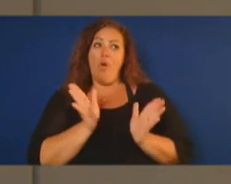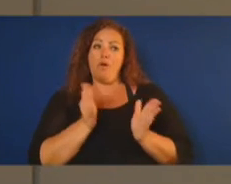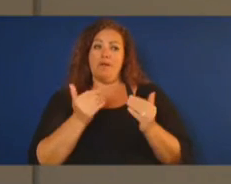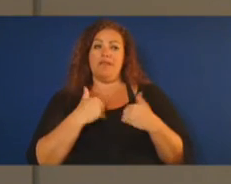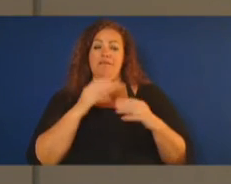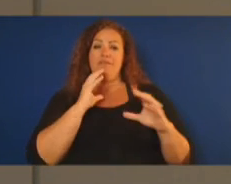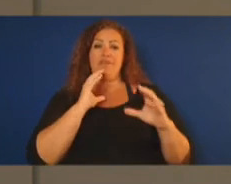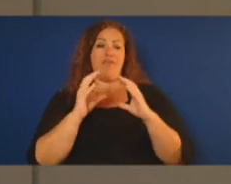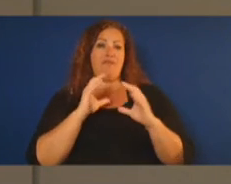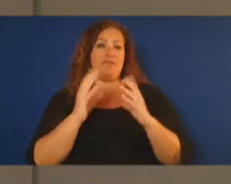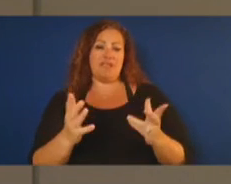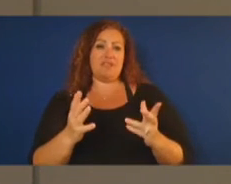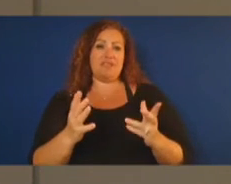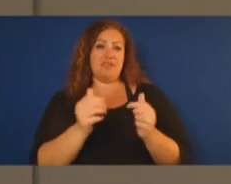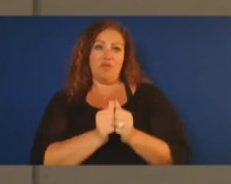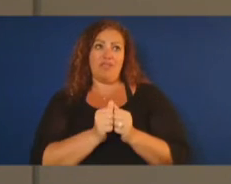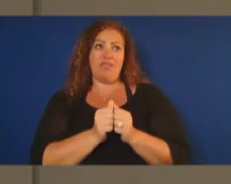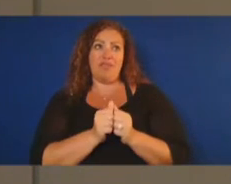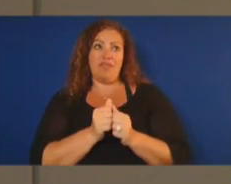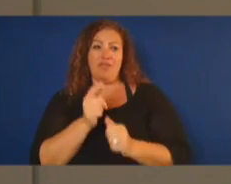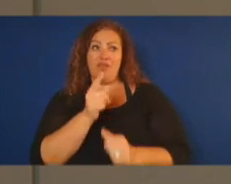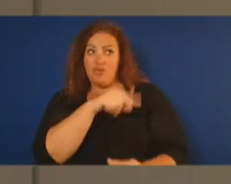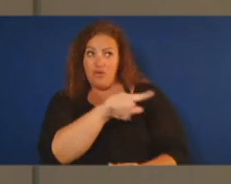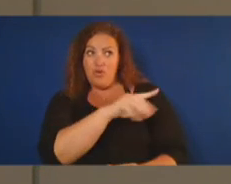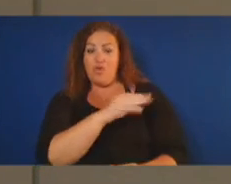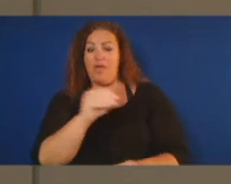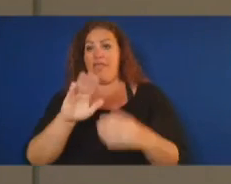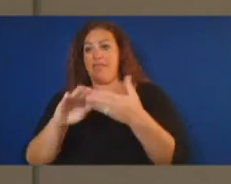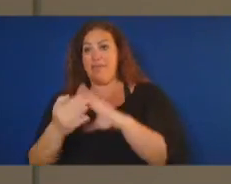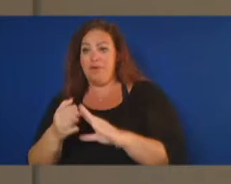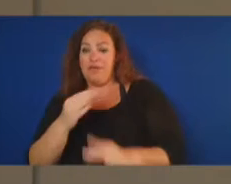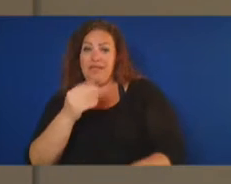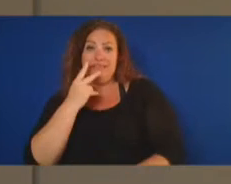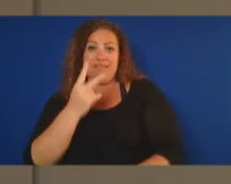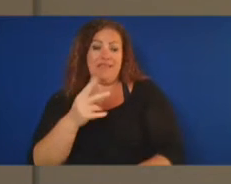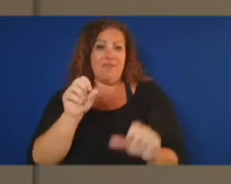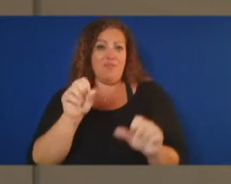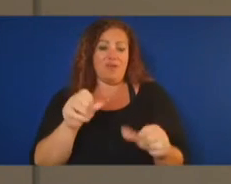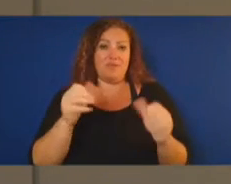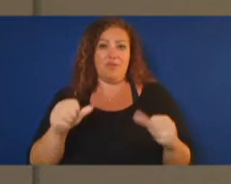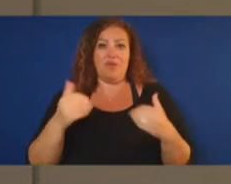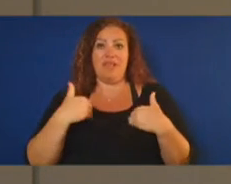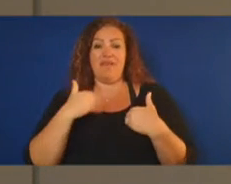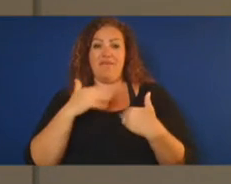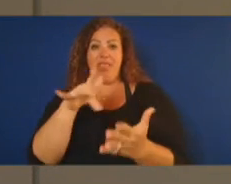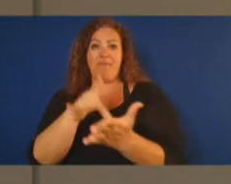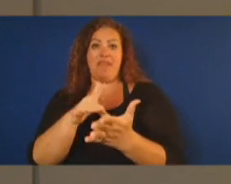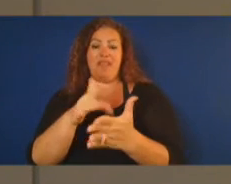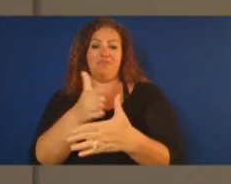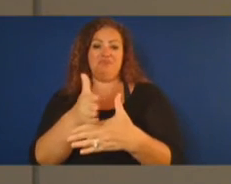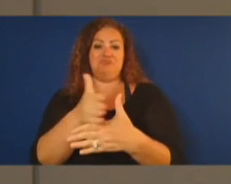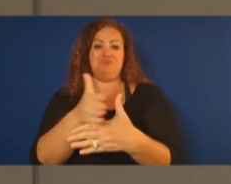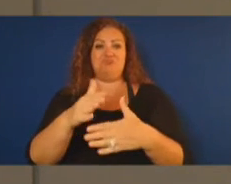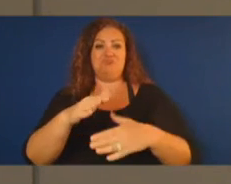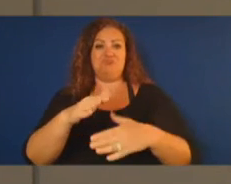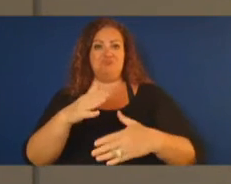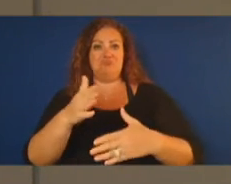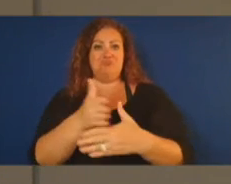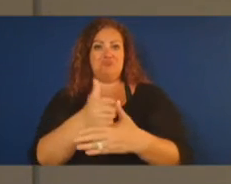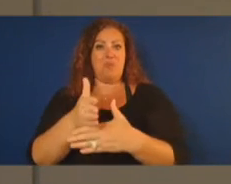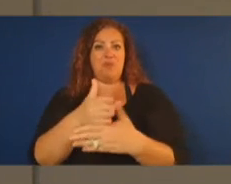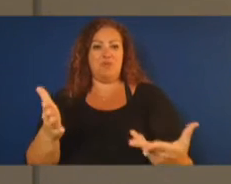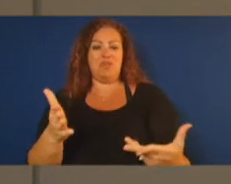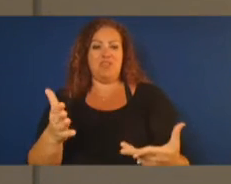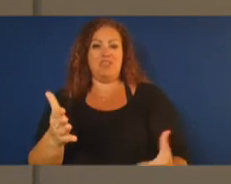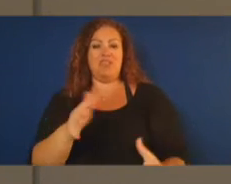conversation with you and the community to see if there is possibly a middle ground to where you know it it you